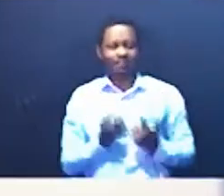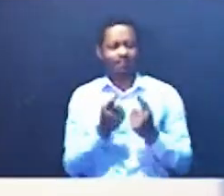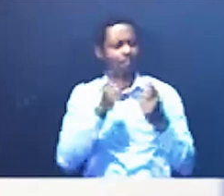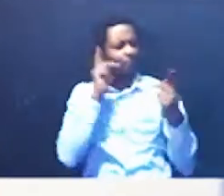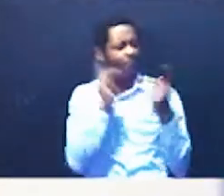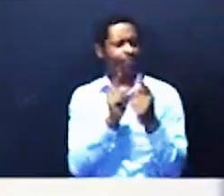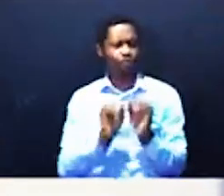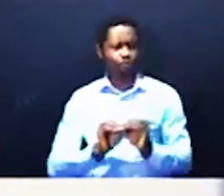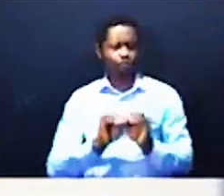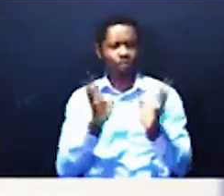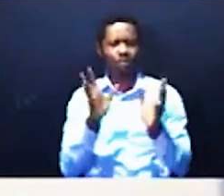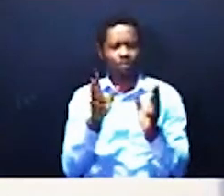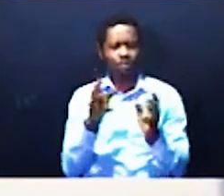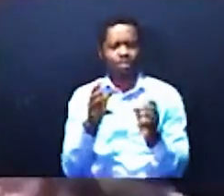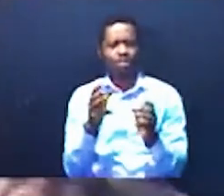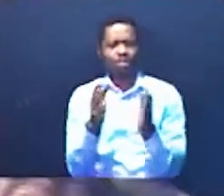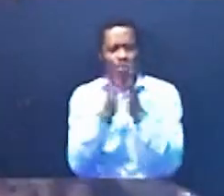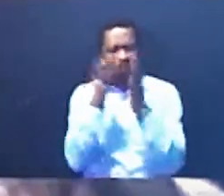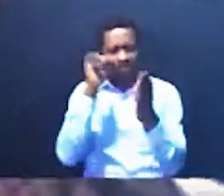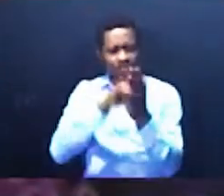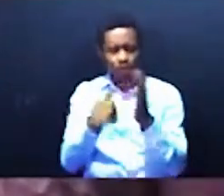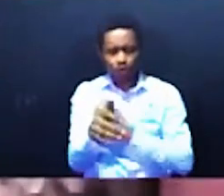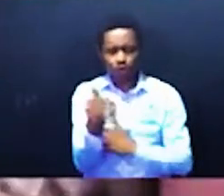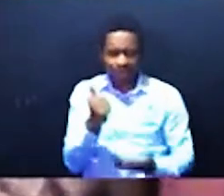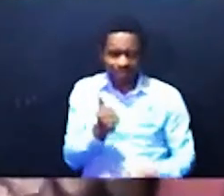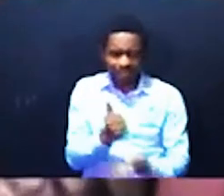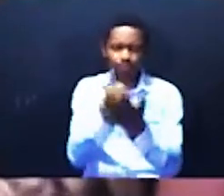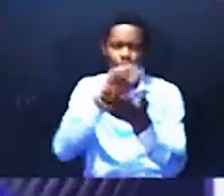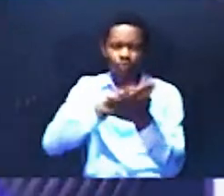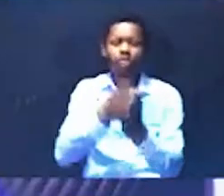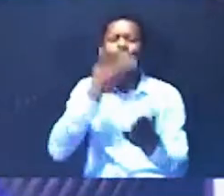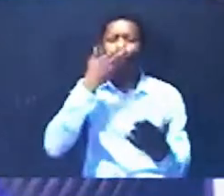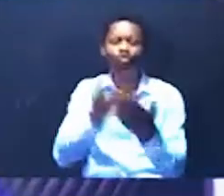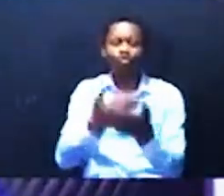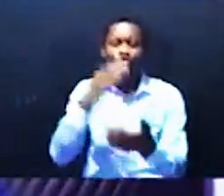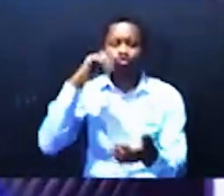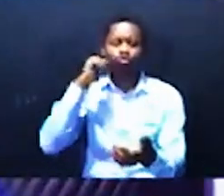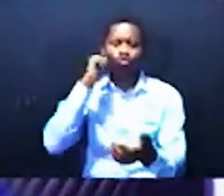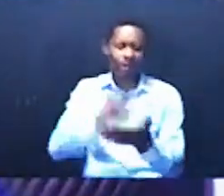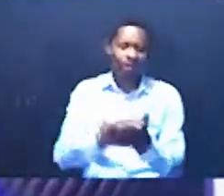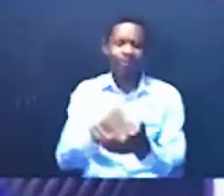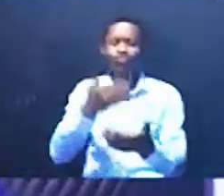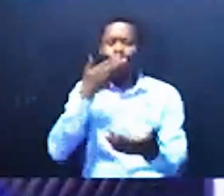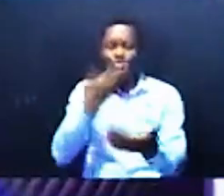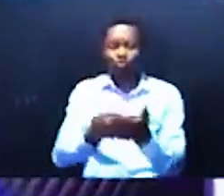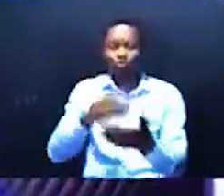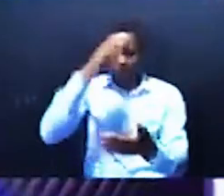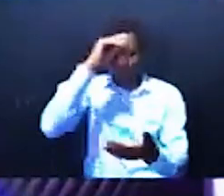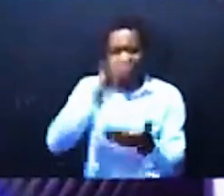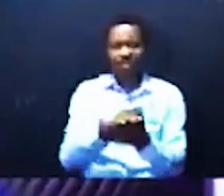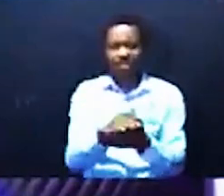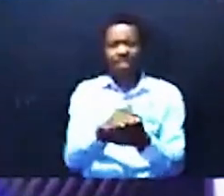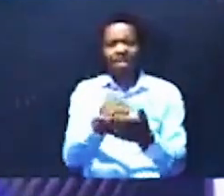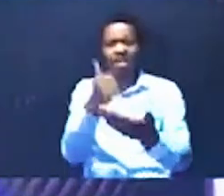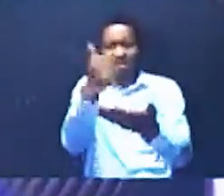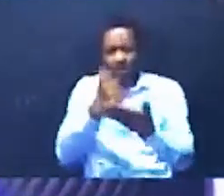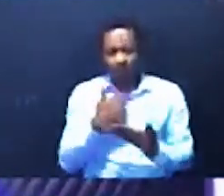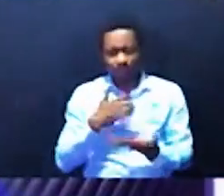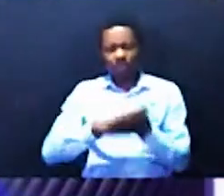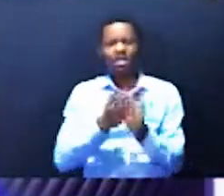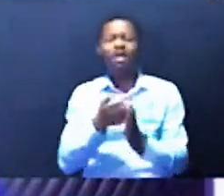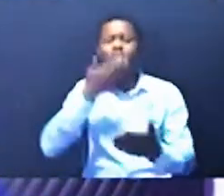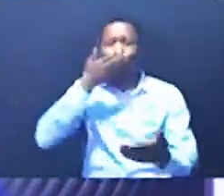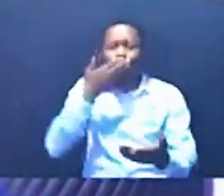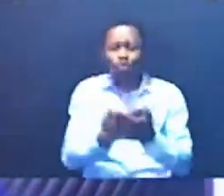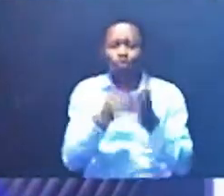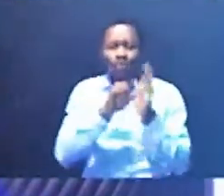Make me that kind of a wife. Make me a shining example in my local assembly. Oh, in